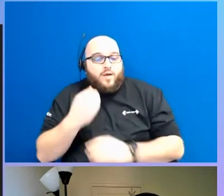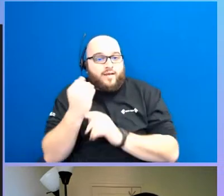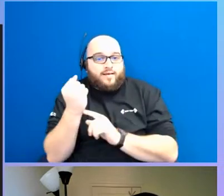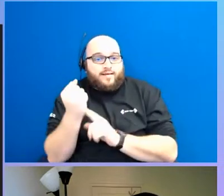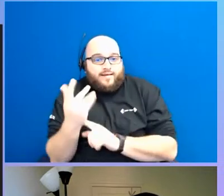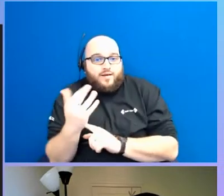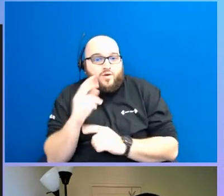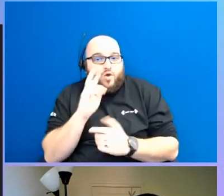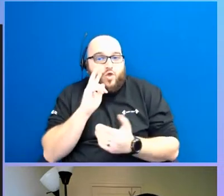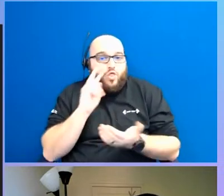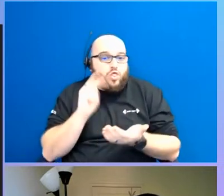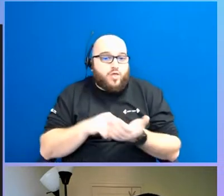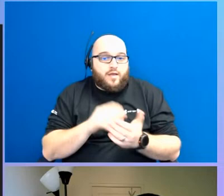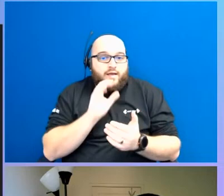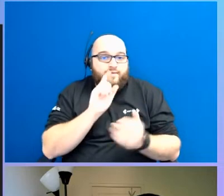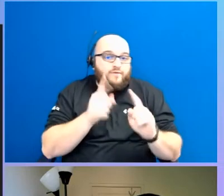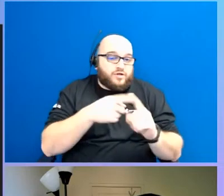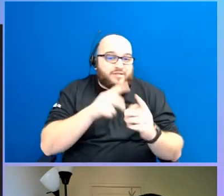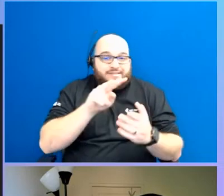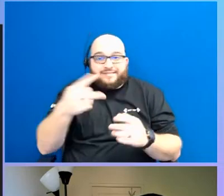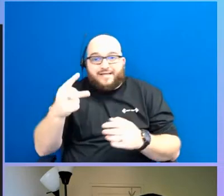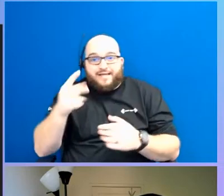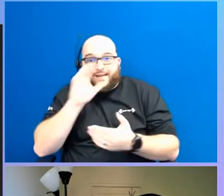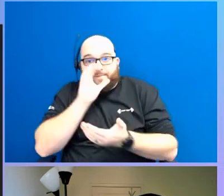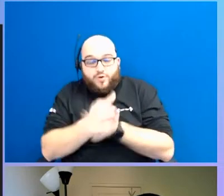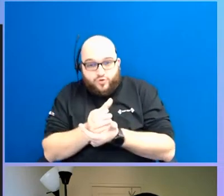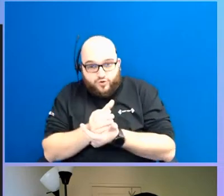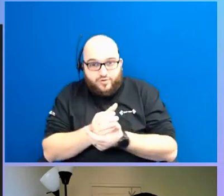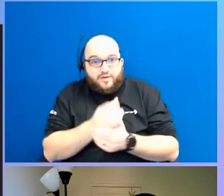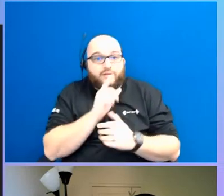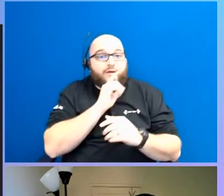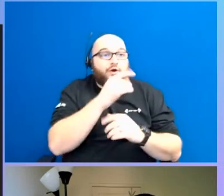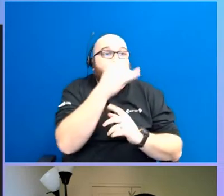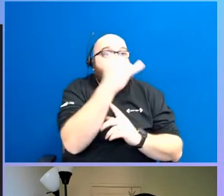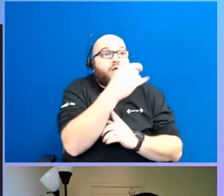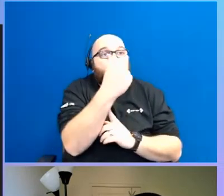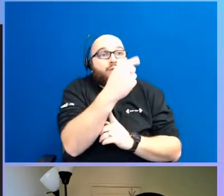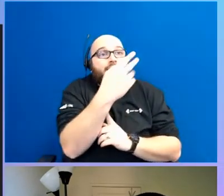image 1 and image 2, those candles are yellow, green, and pink.